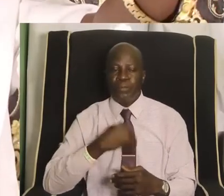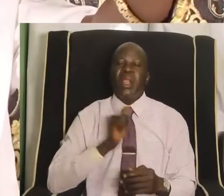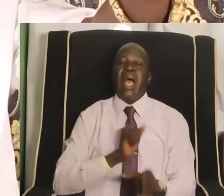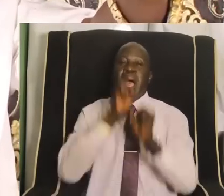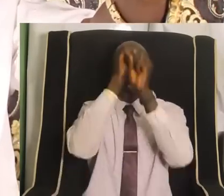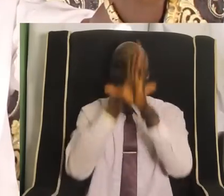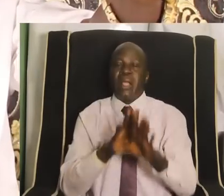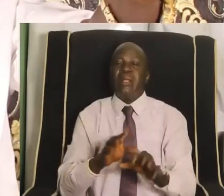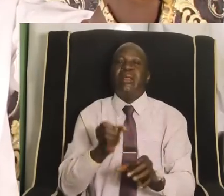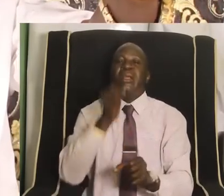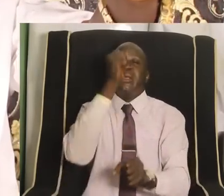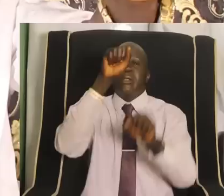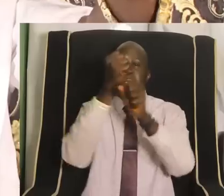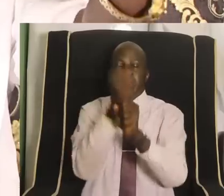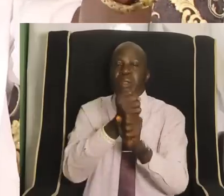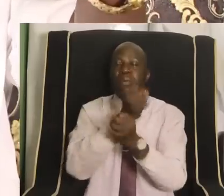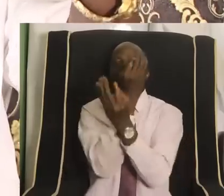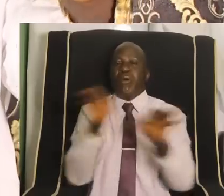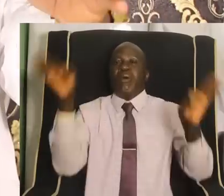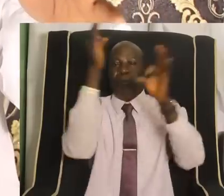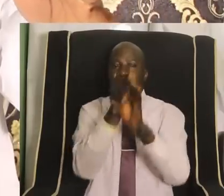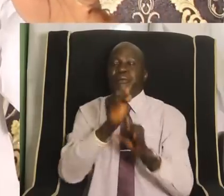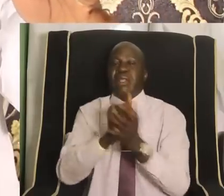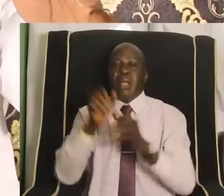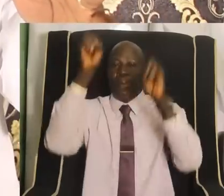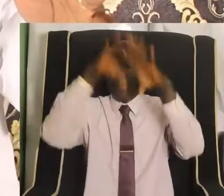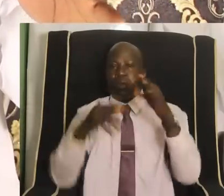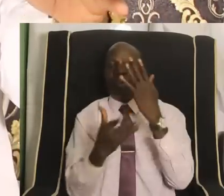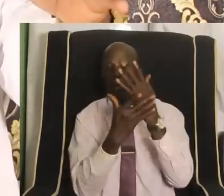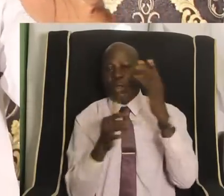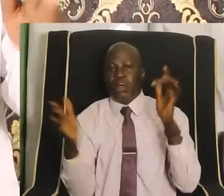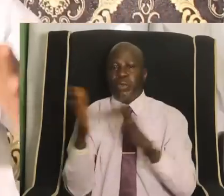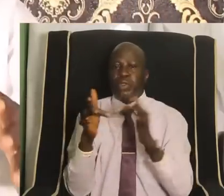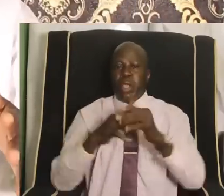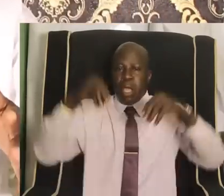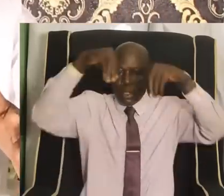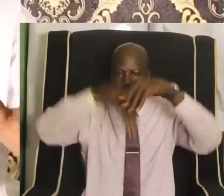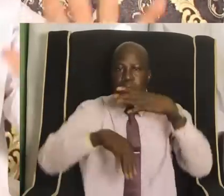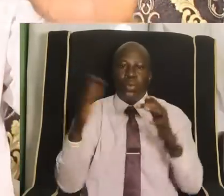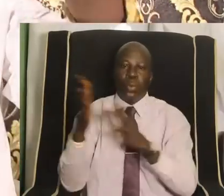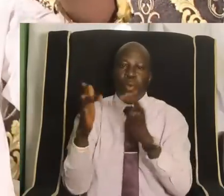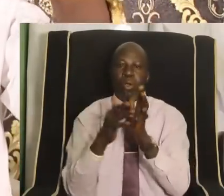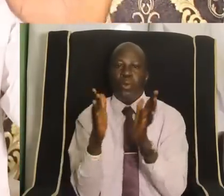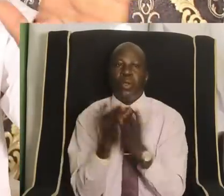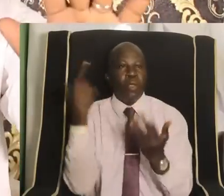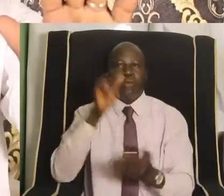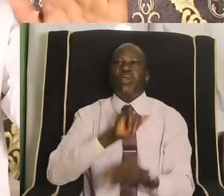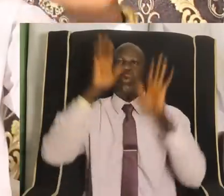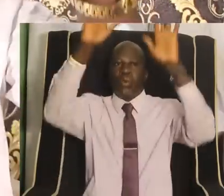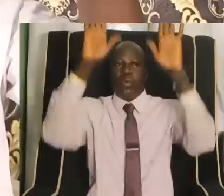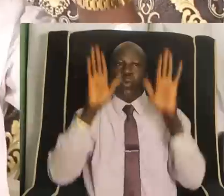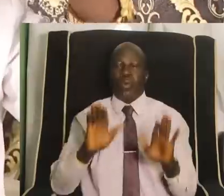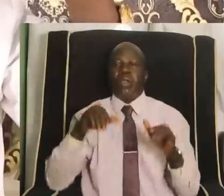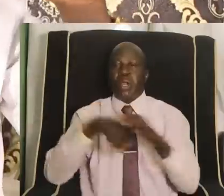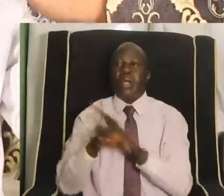as I fire your symbol of faith I put the blood of Jesus and put it into the blood of for Jesus for signs